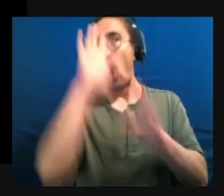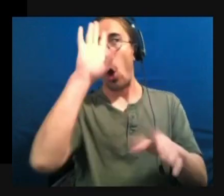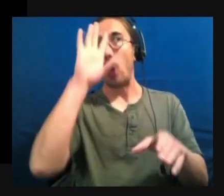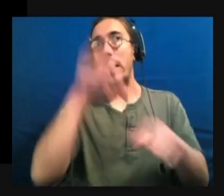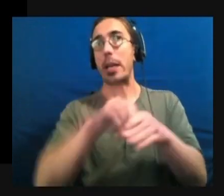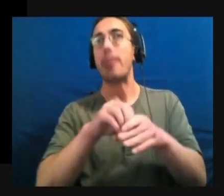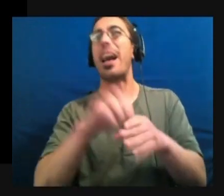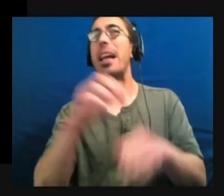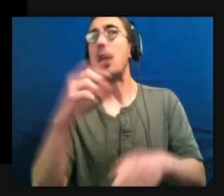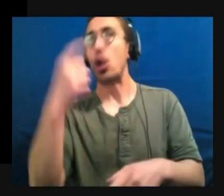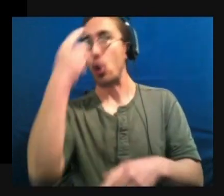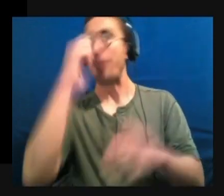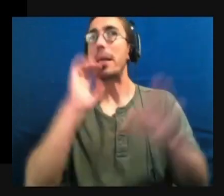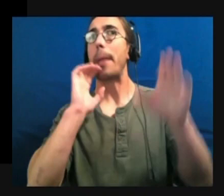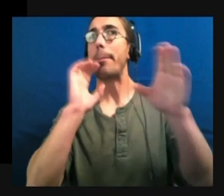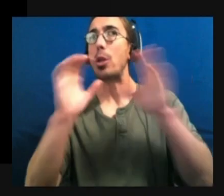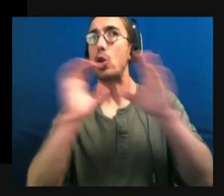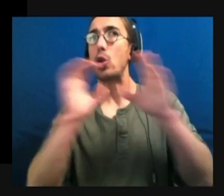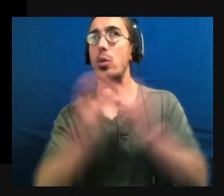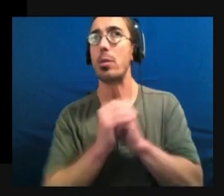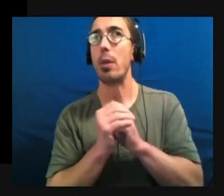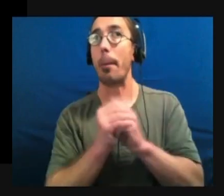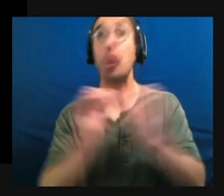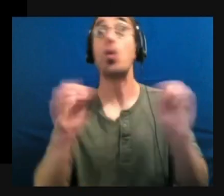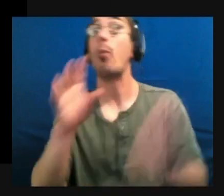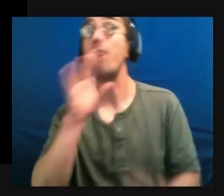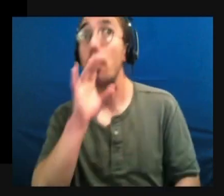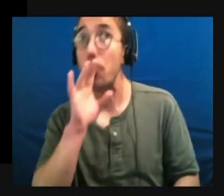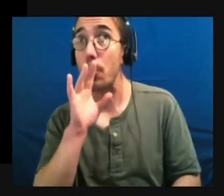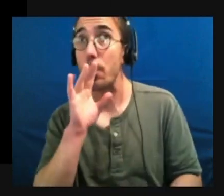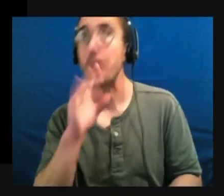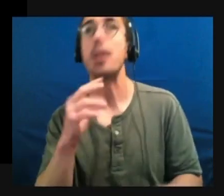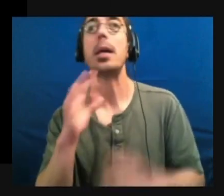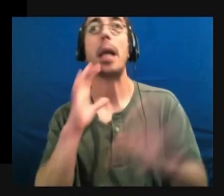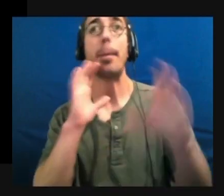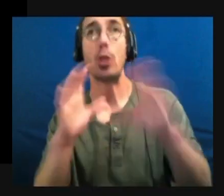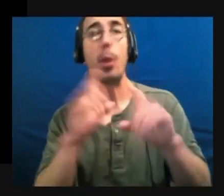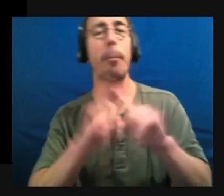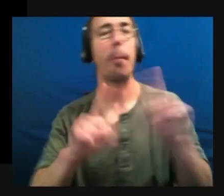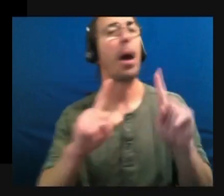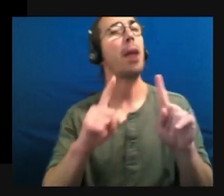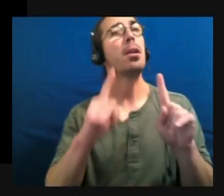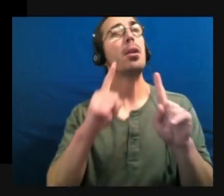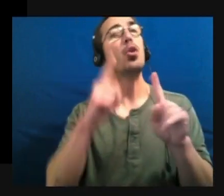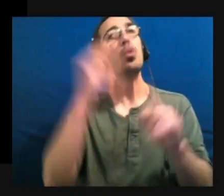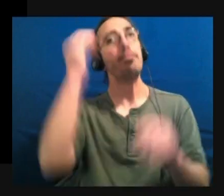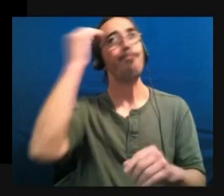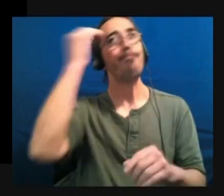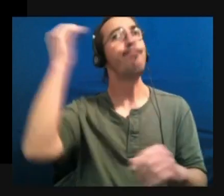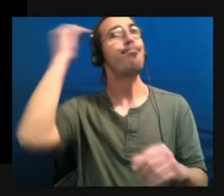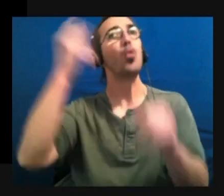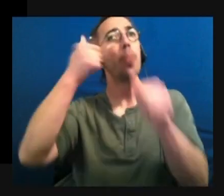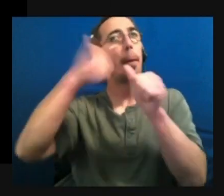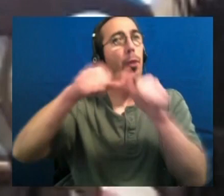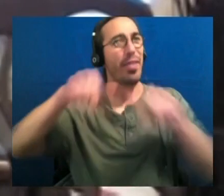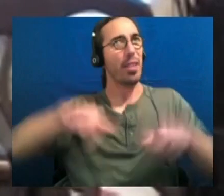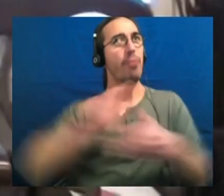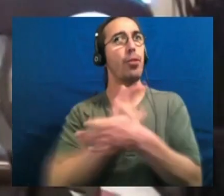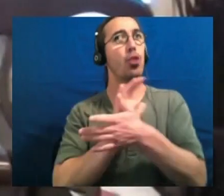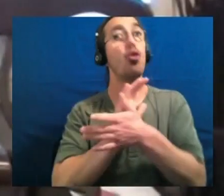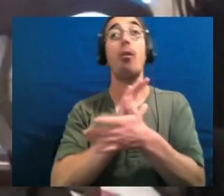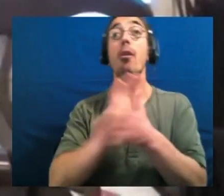neurotypical communication all together. So I hope you keep this in mind, and the